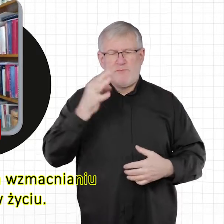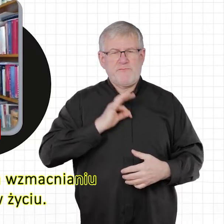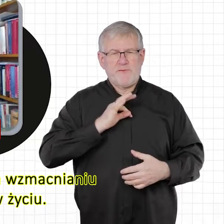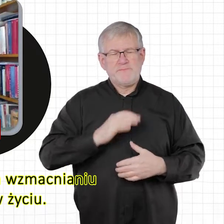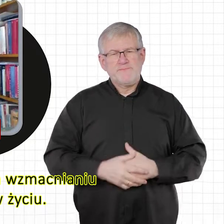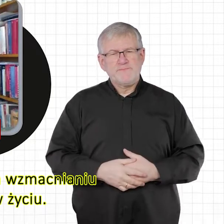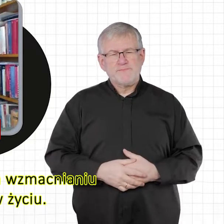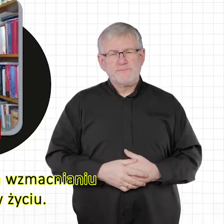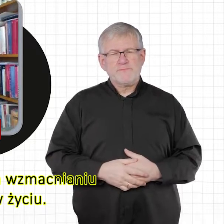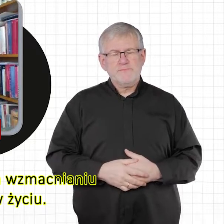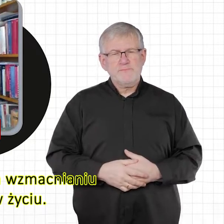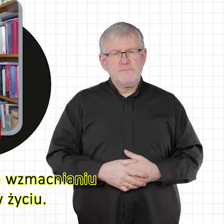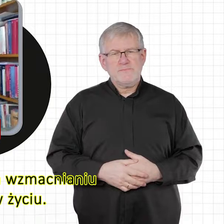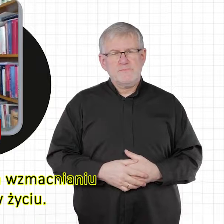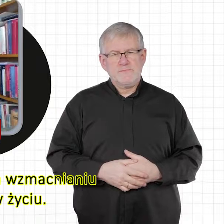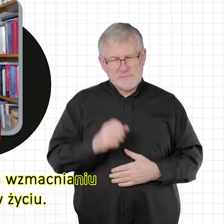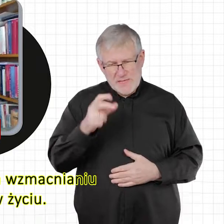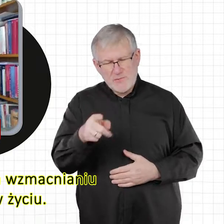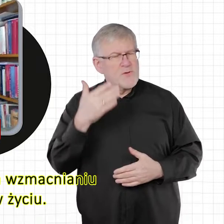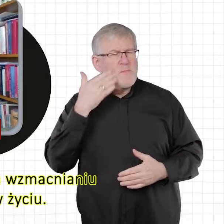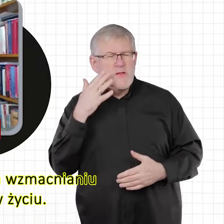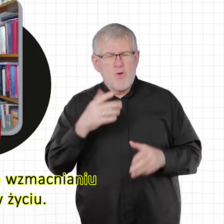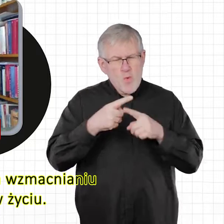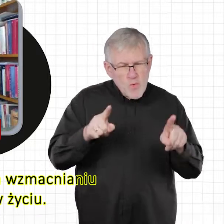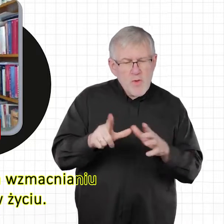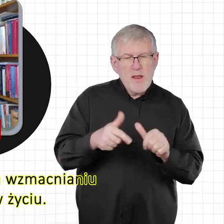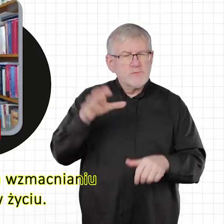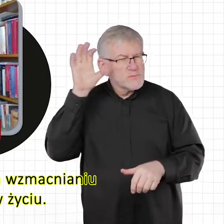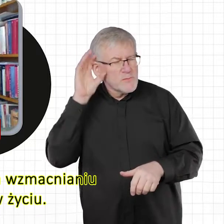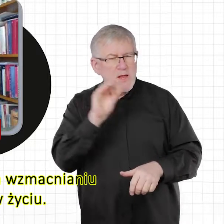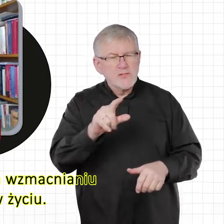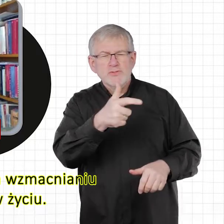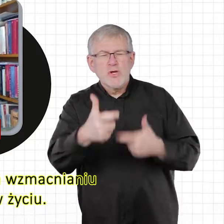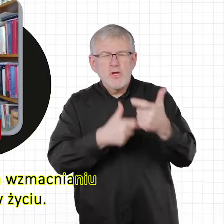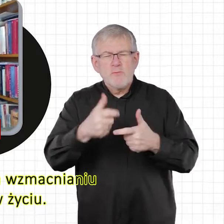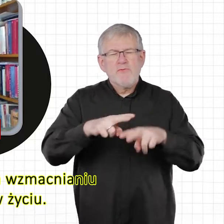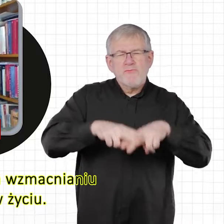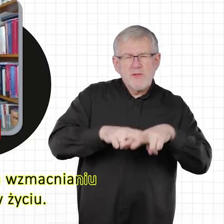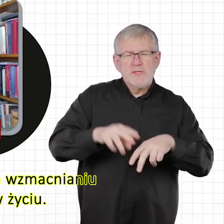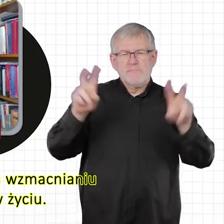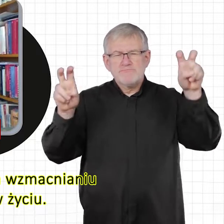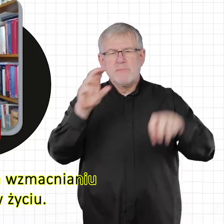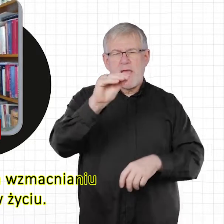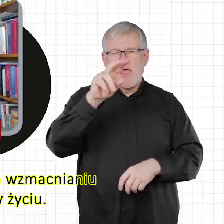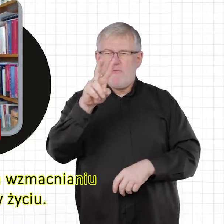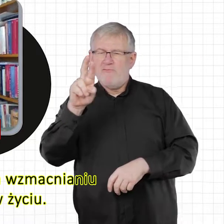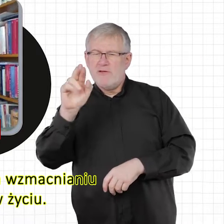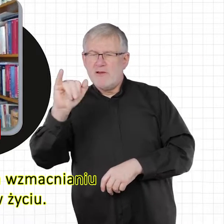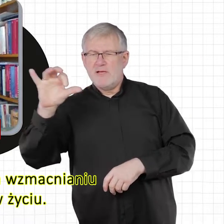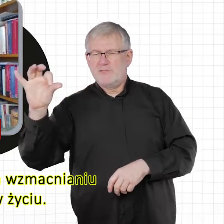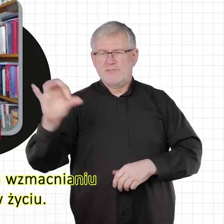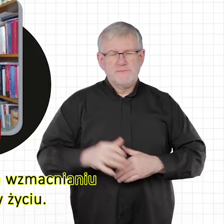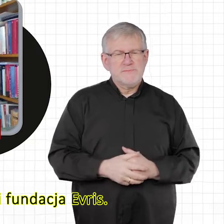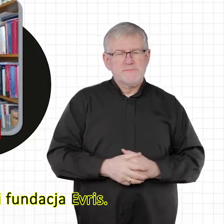on empowering women and girls to achieve something beautiful in